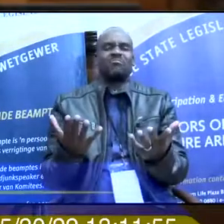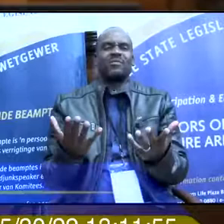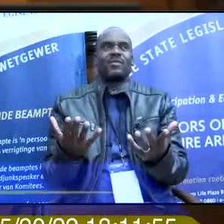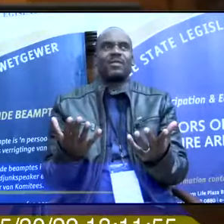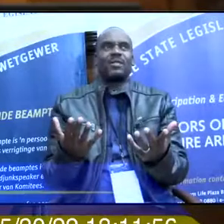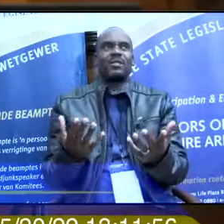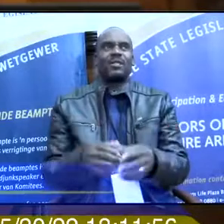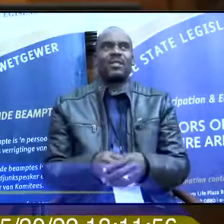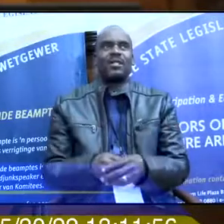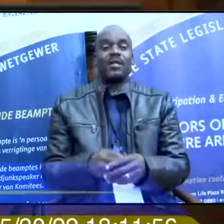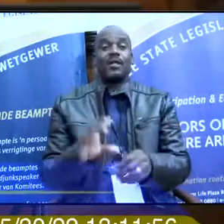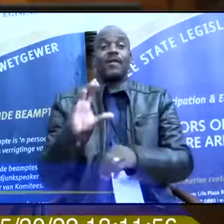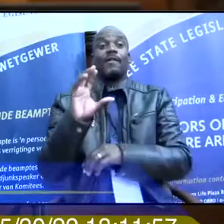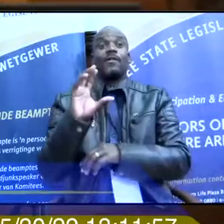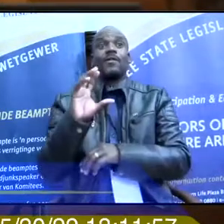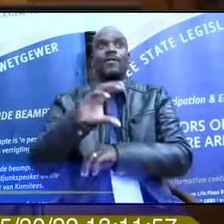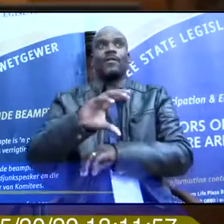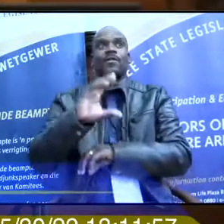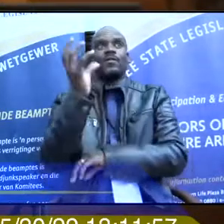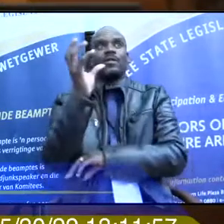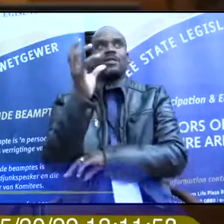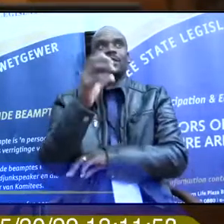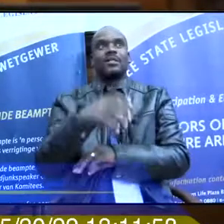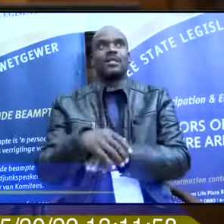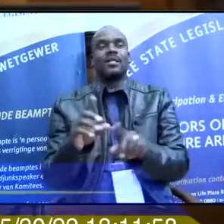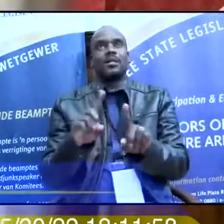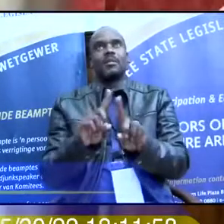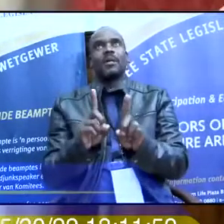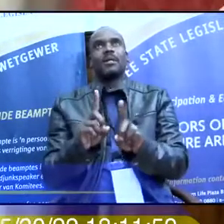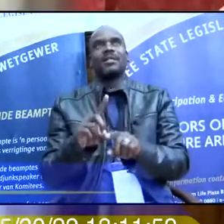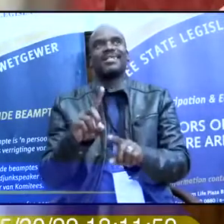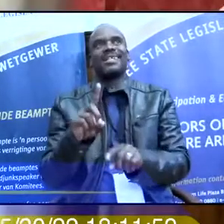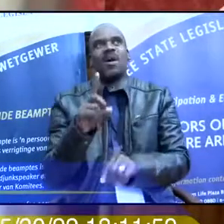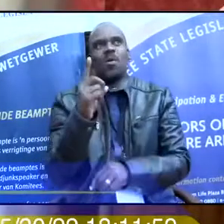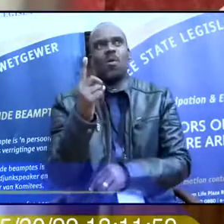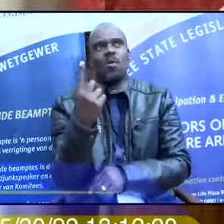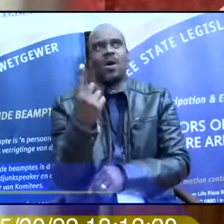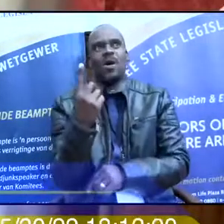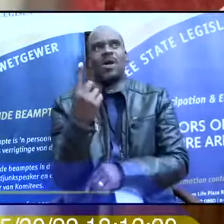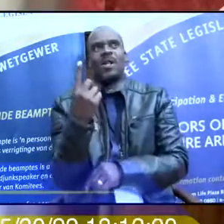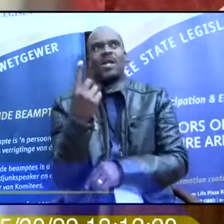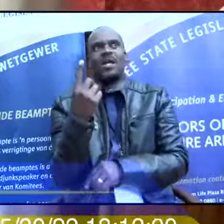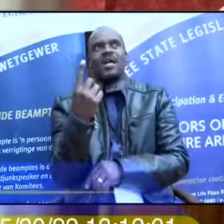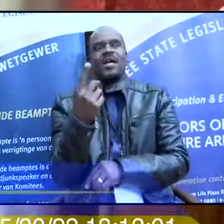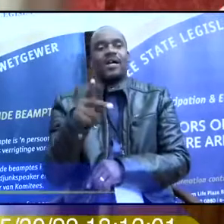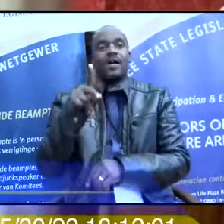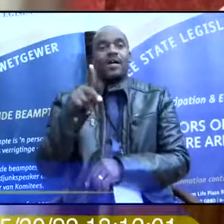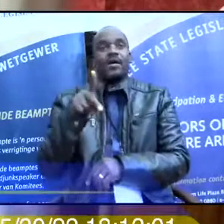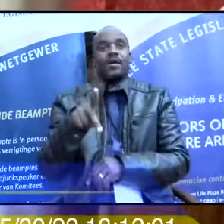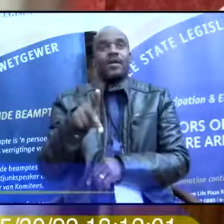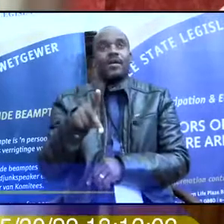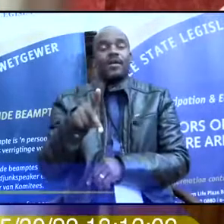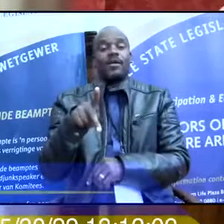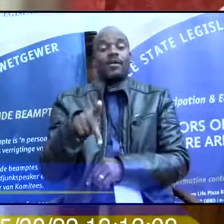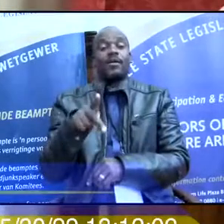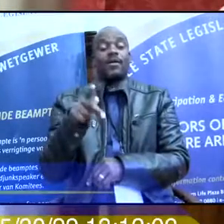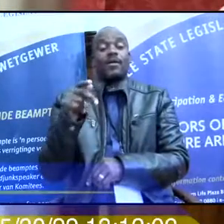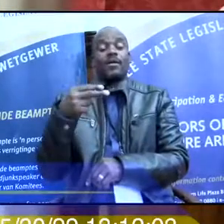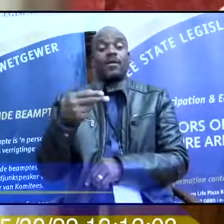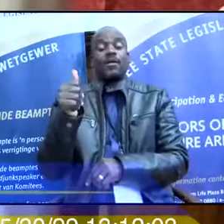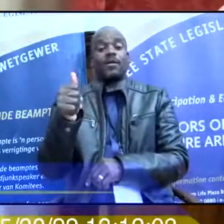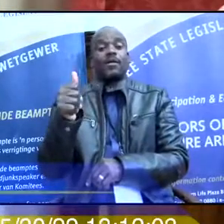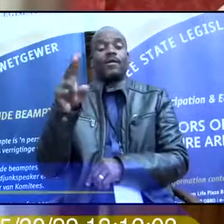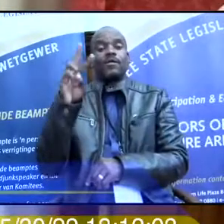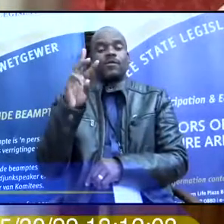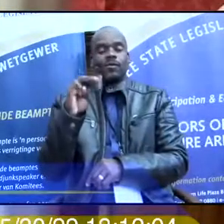university of the free state but we don't have the pharmacy school within the faculty this shows how far